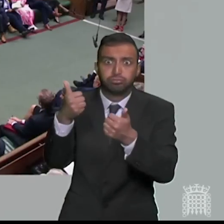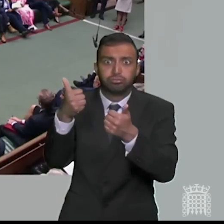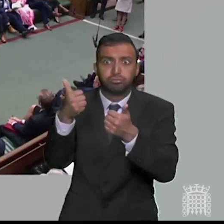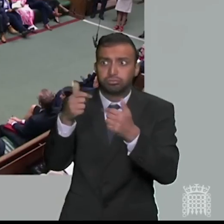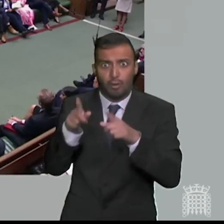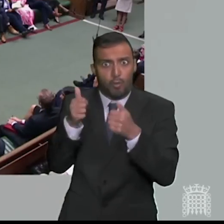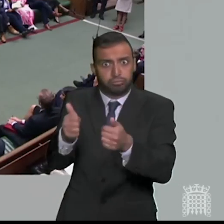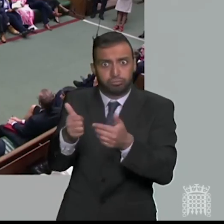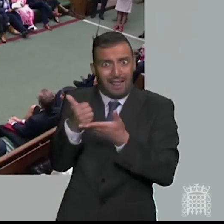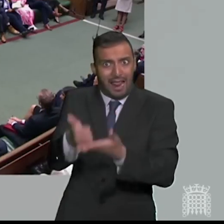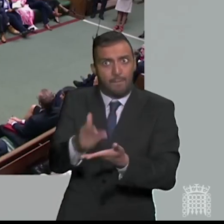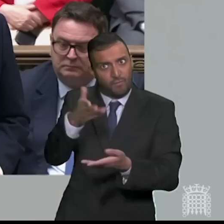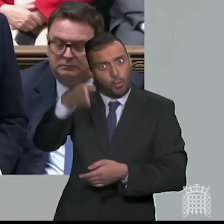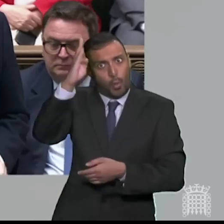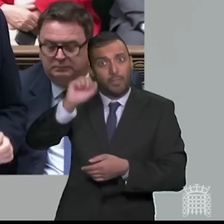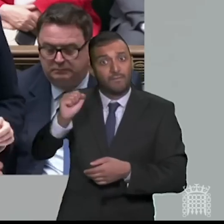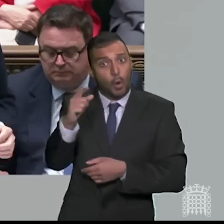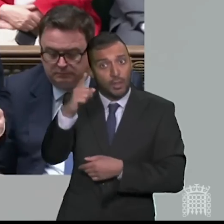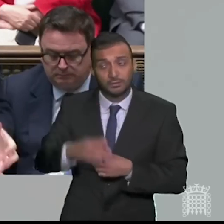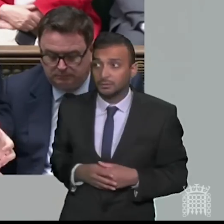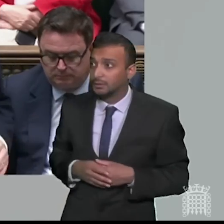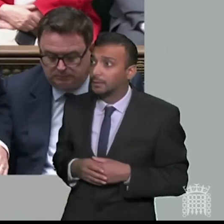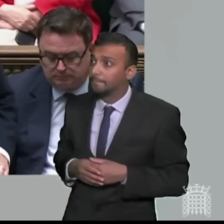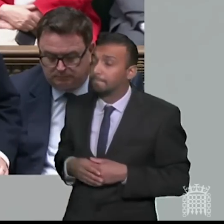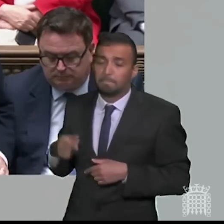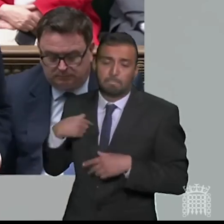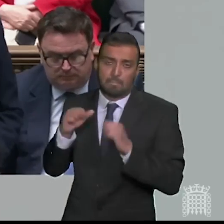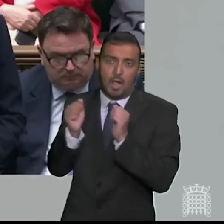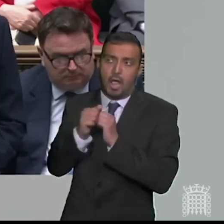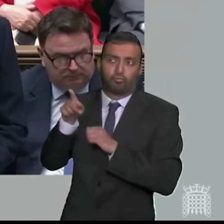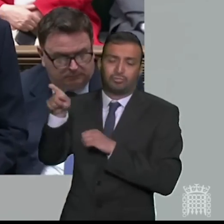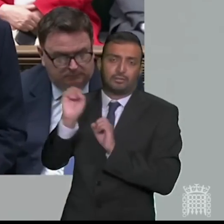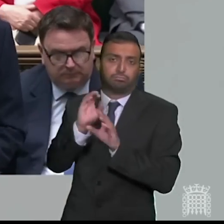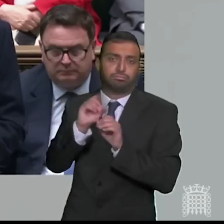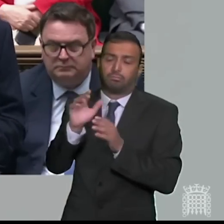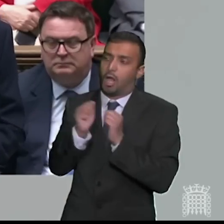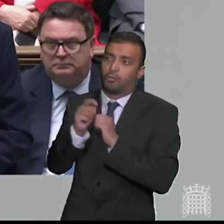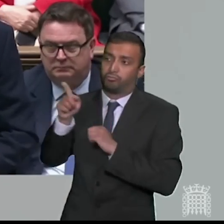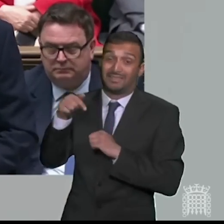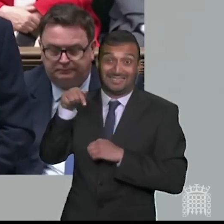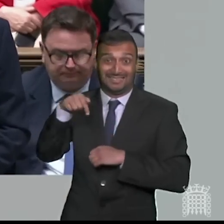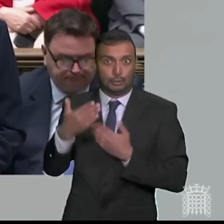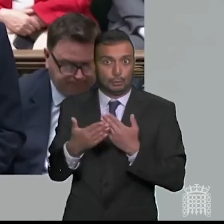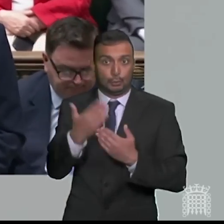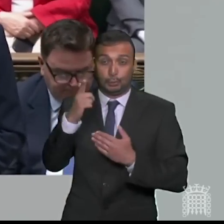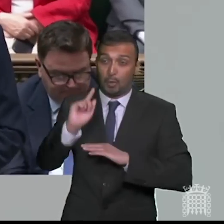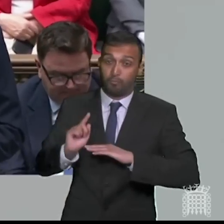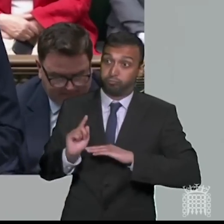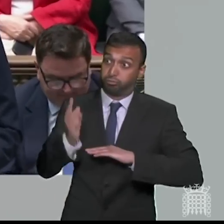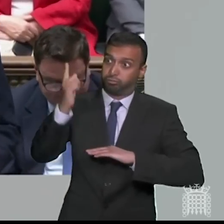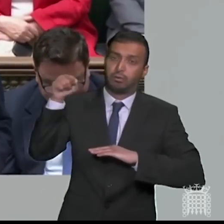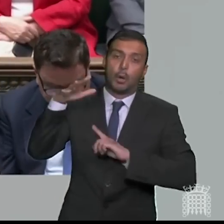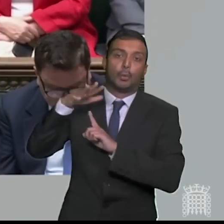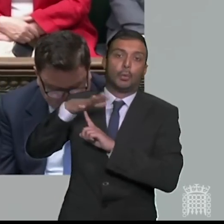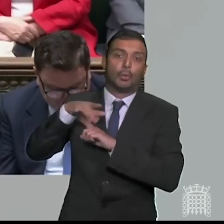Yes, I completely agree with the honourable gentleman's remarks. The development of this new spaceport is a key part of our ambition to